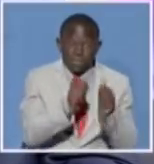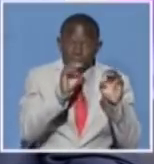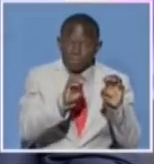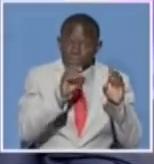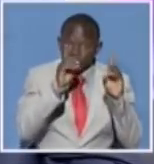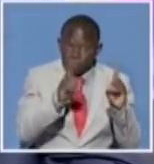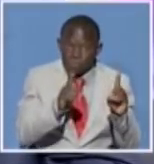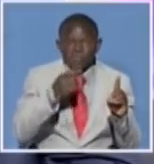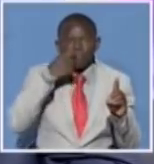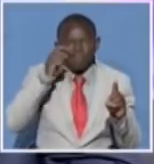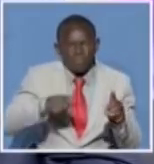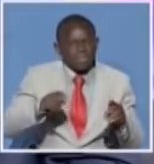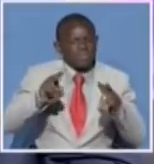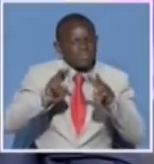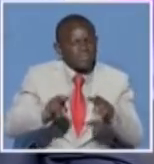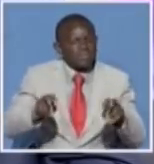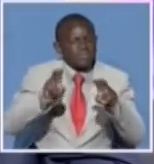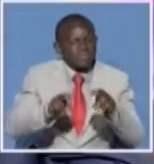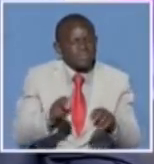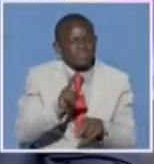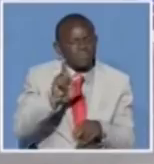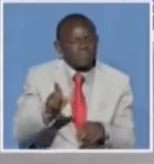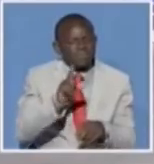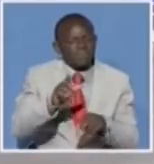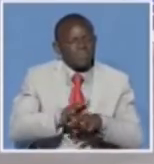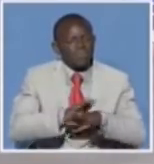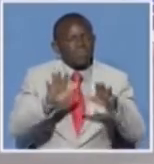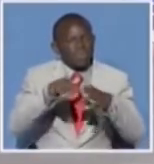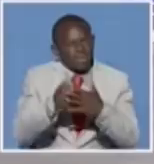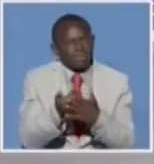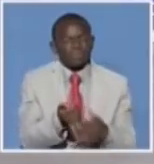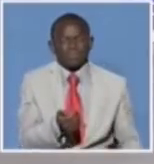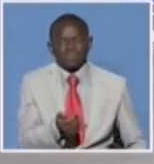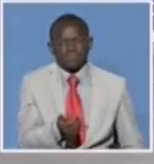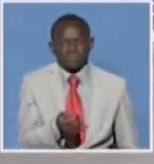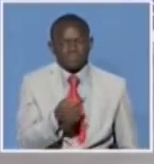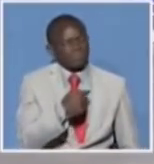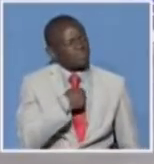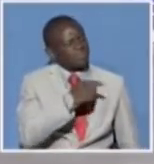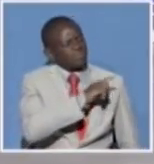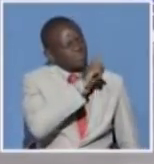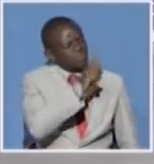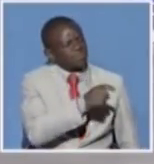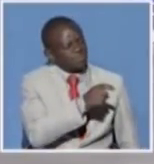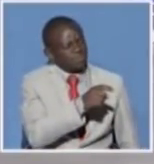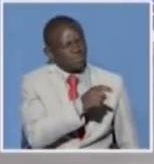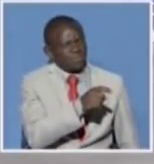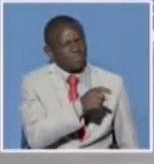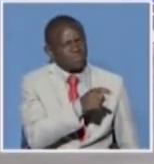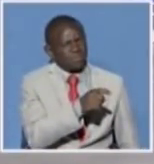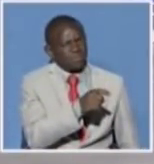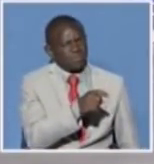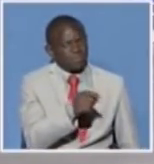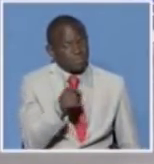what transpired. Now, I need to ask you, really, did you have to wait for I know we'll be saying an online publication, and we know where that